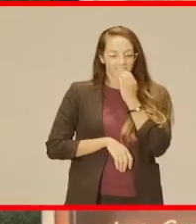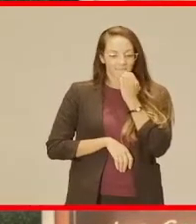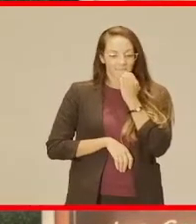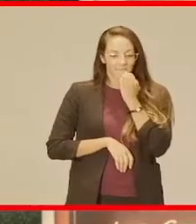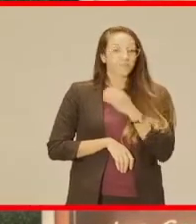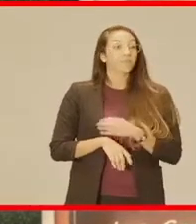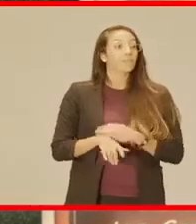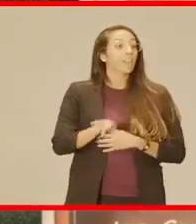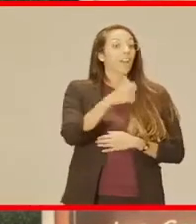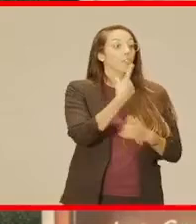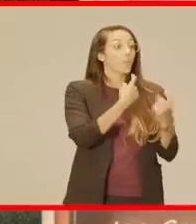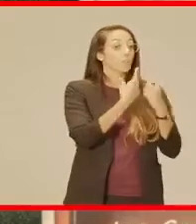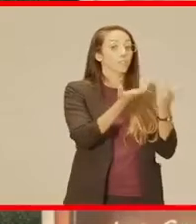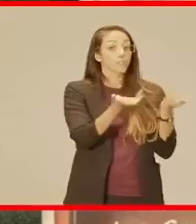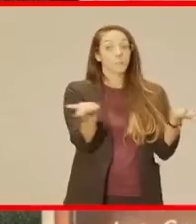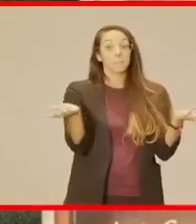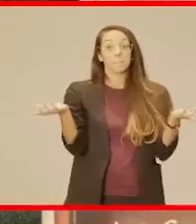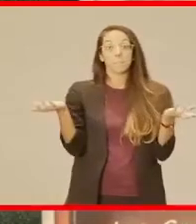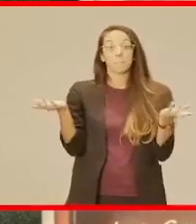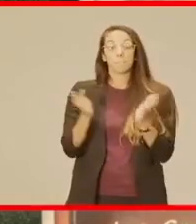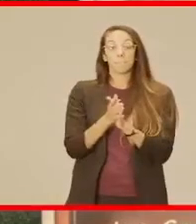Anyone else?